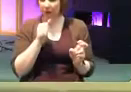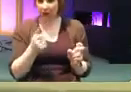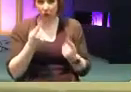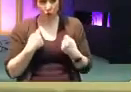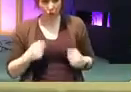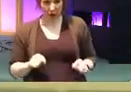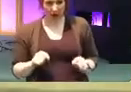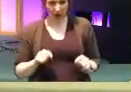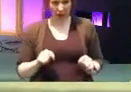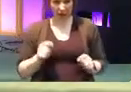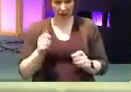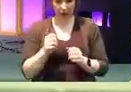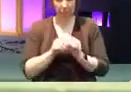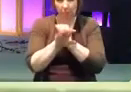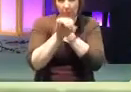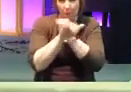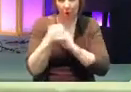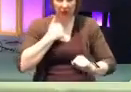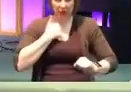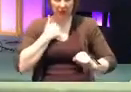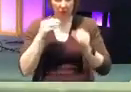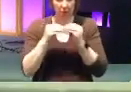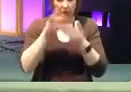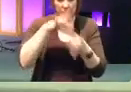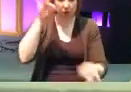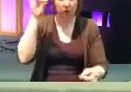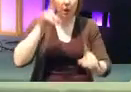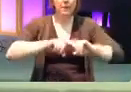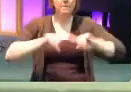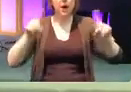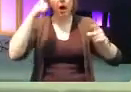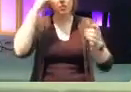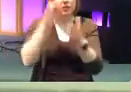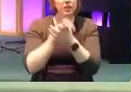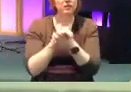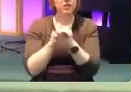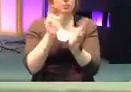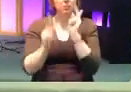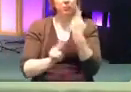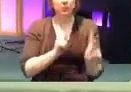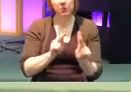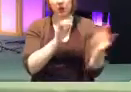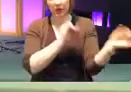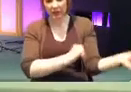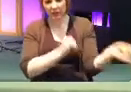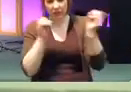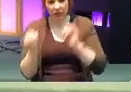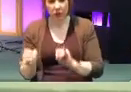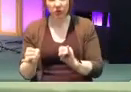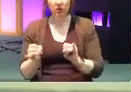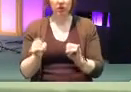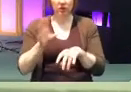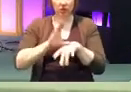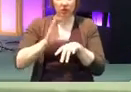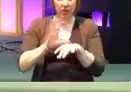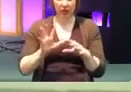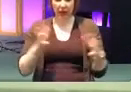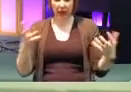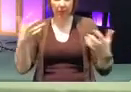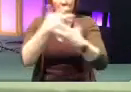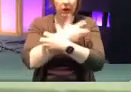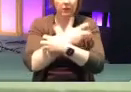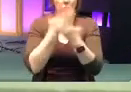ourselves look more spiritual or better, but I believe this, is that people and individuals and churches that embrace what the